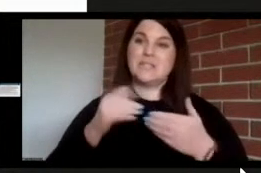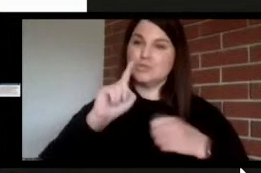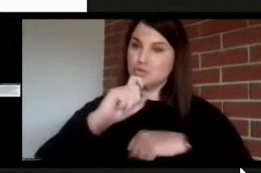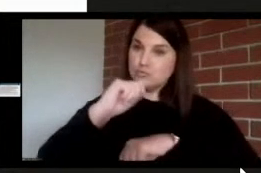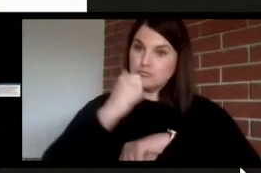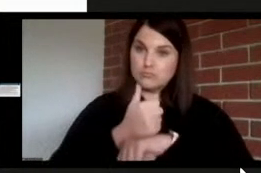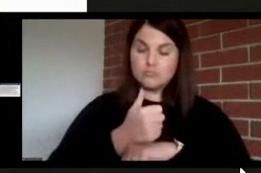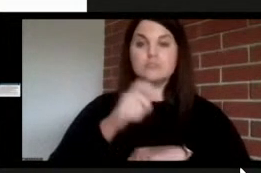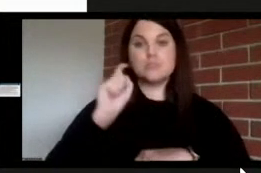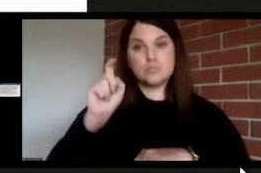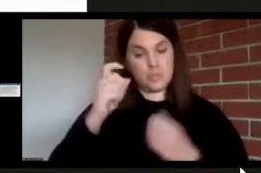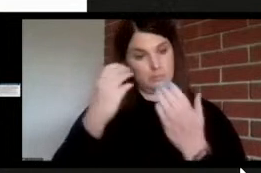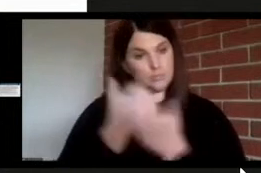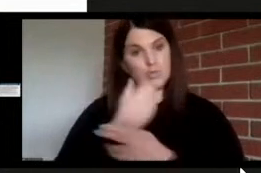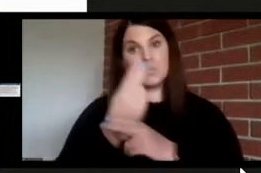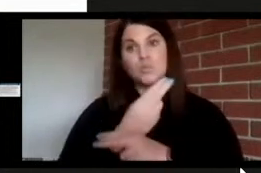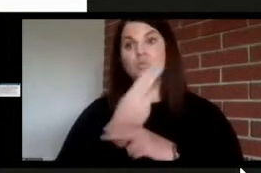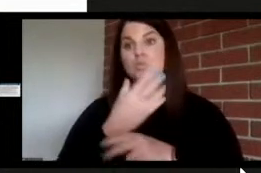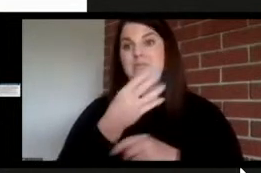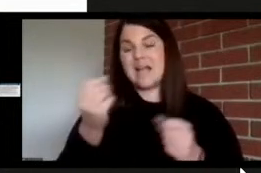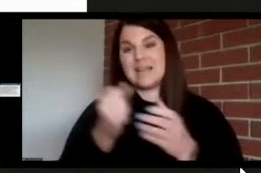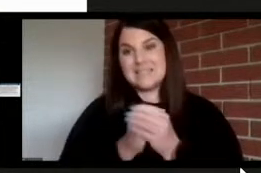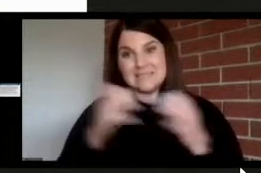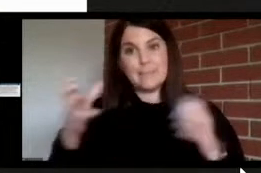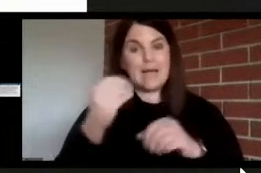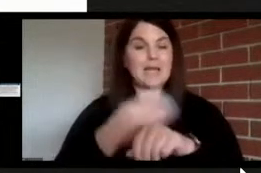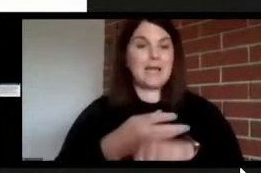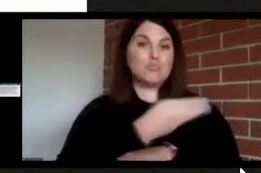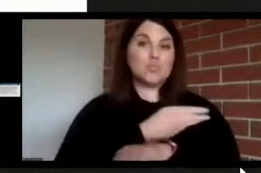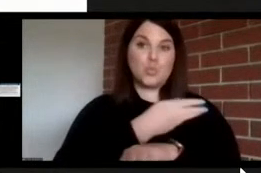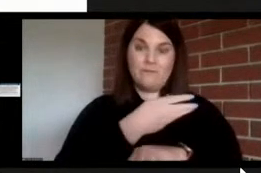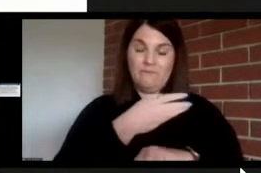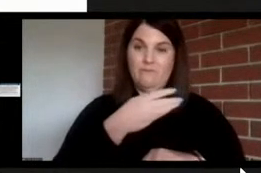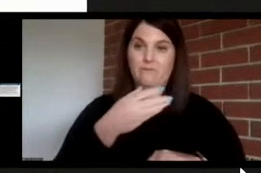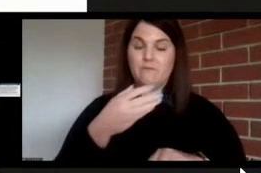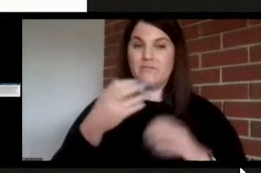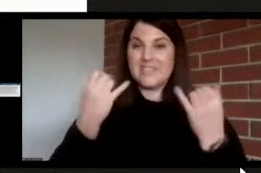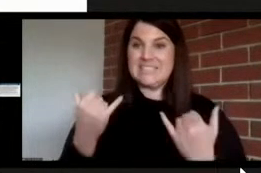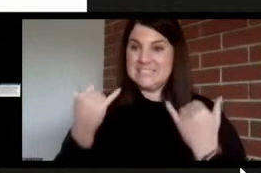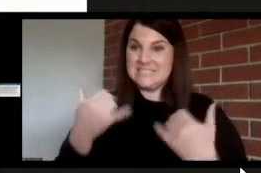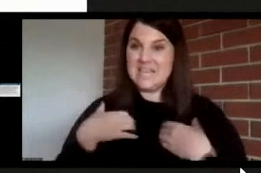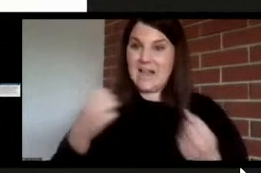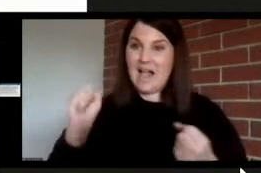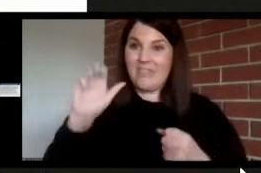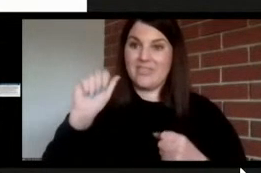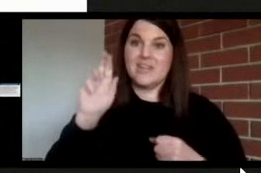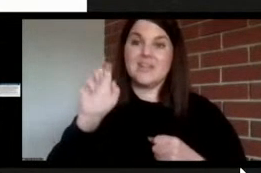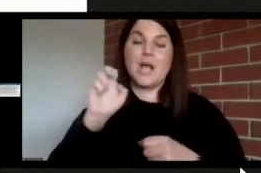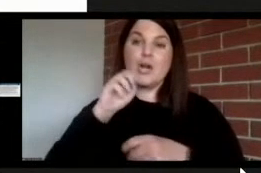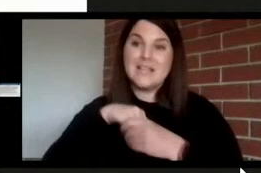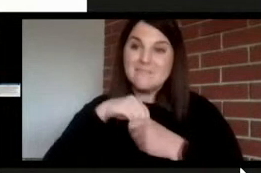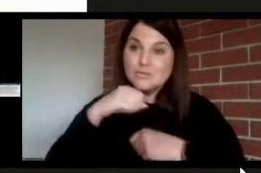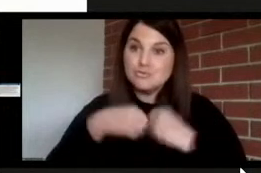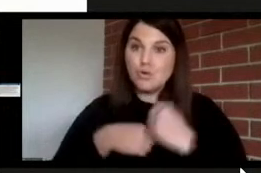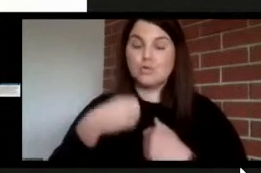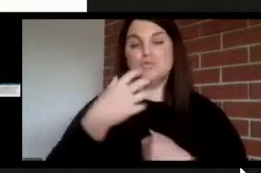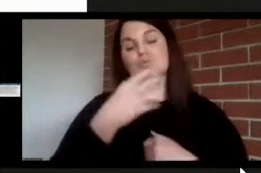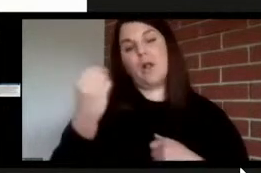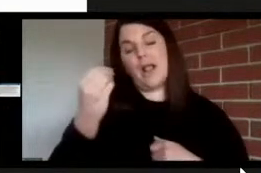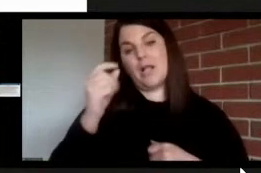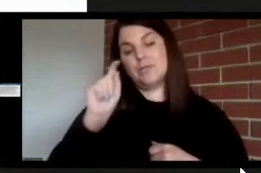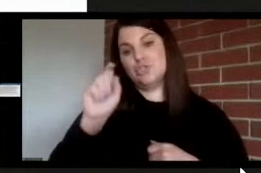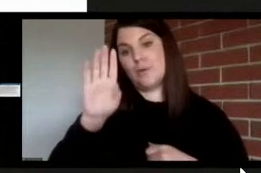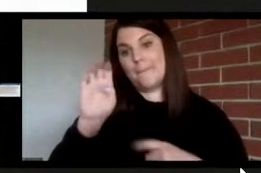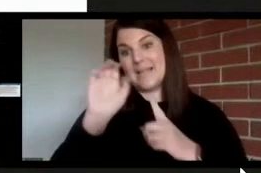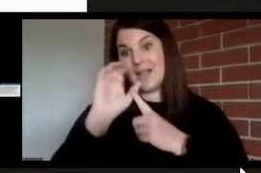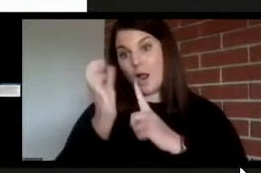and they should leverage and expand and improve upon the existing healthcare infrastructure, and should also be